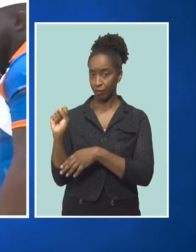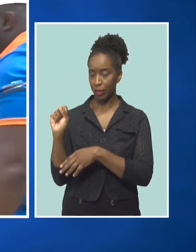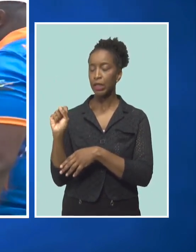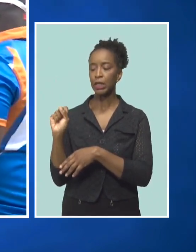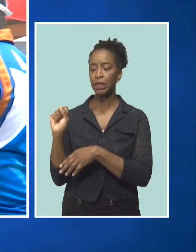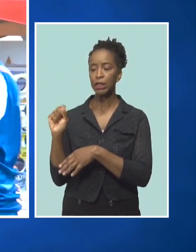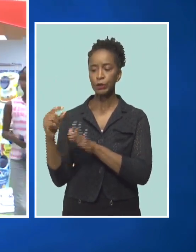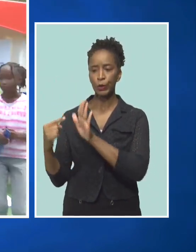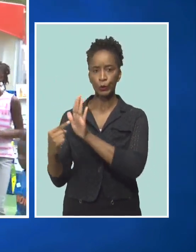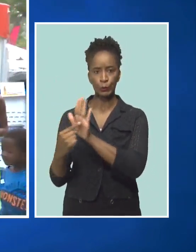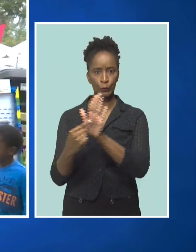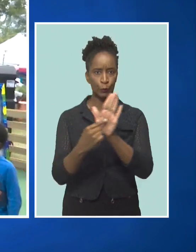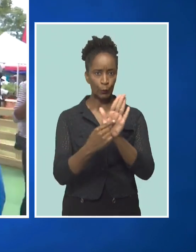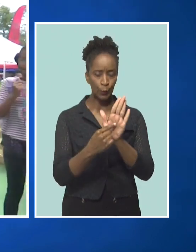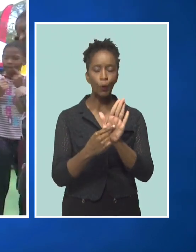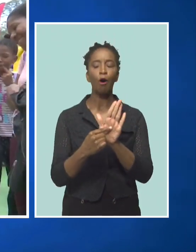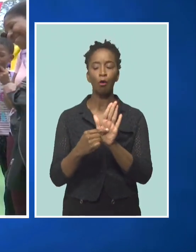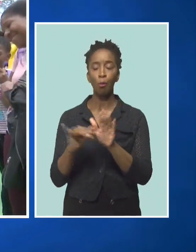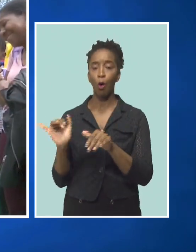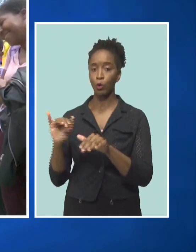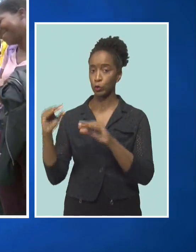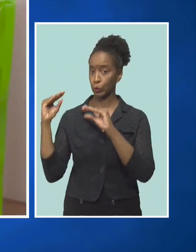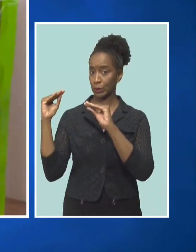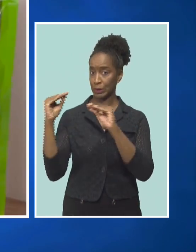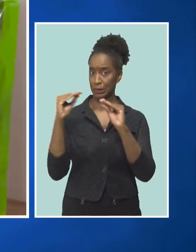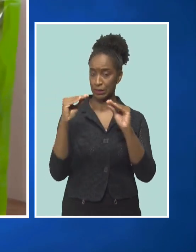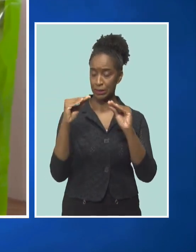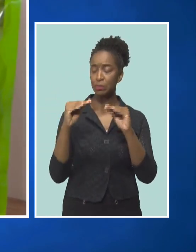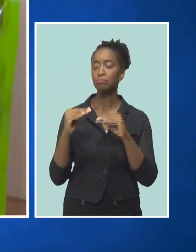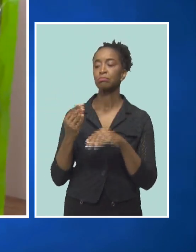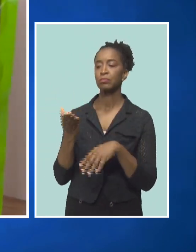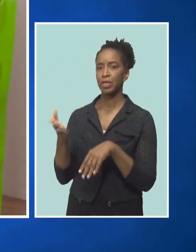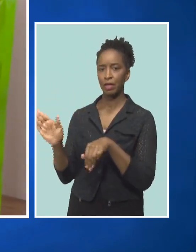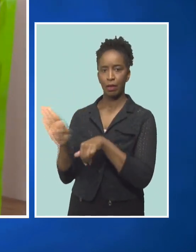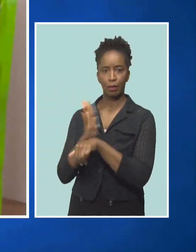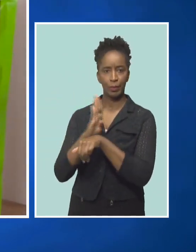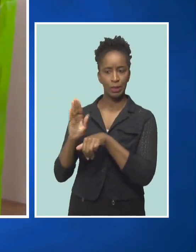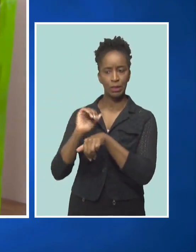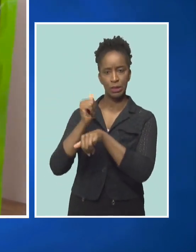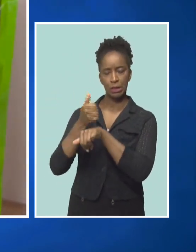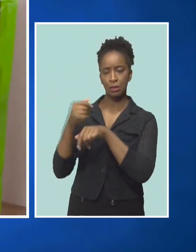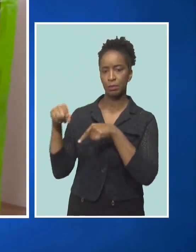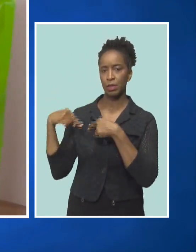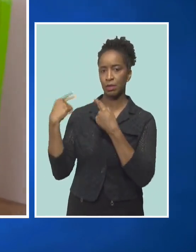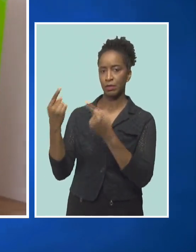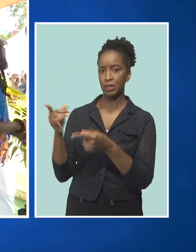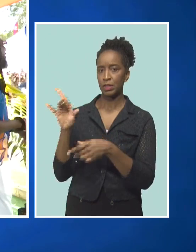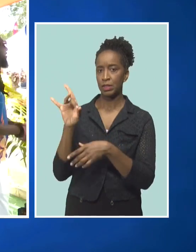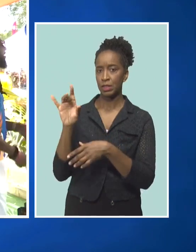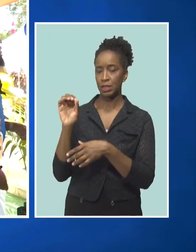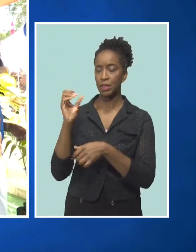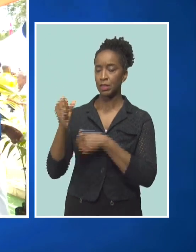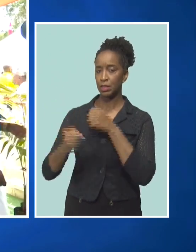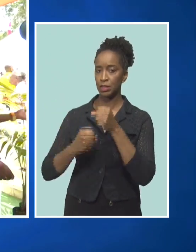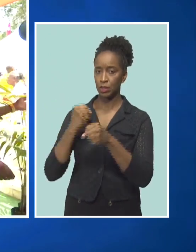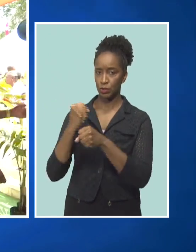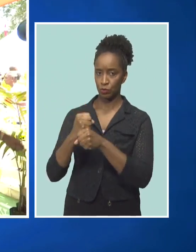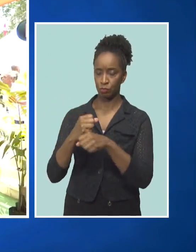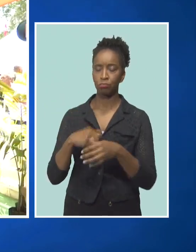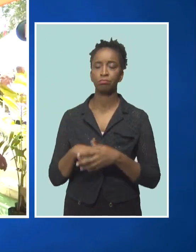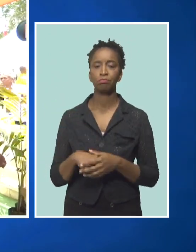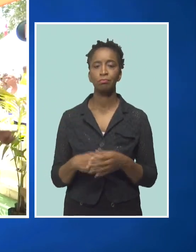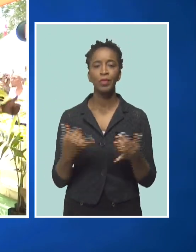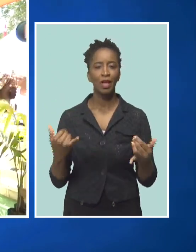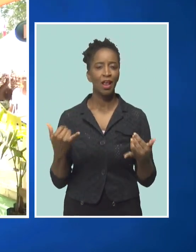Gordon, says as they are celebrating 80 years, being at AgroFest meant much more to them. We're doing a gardening